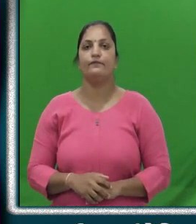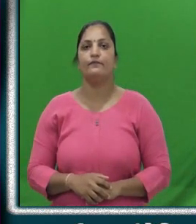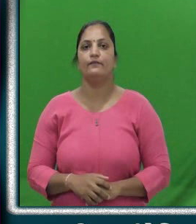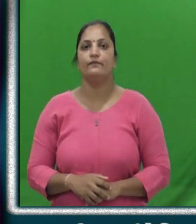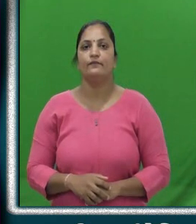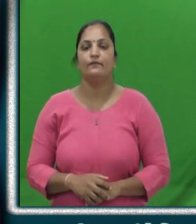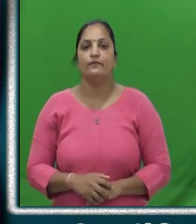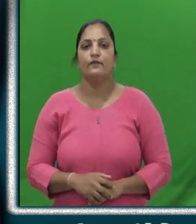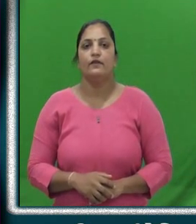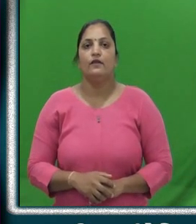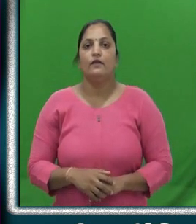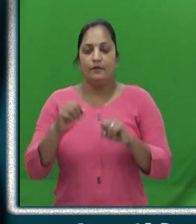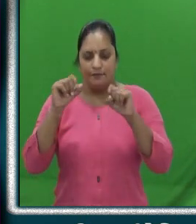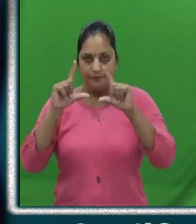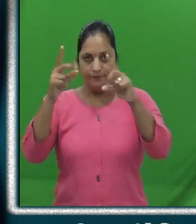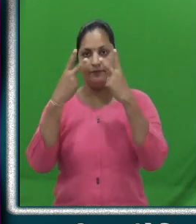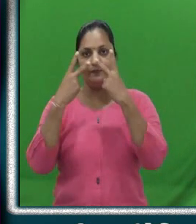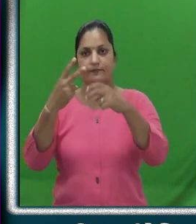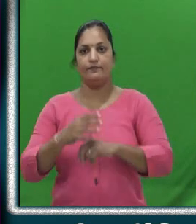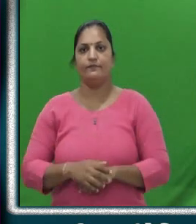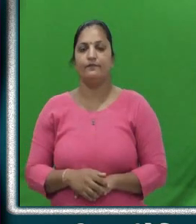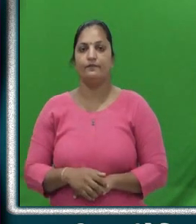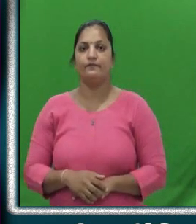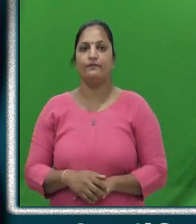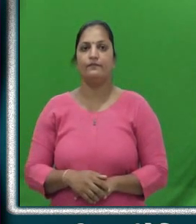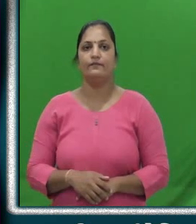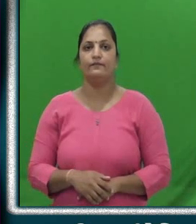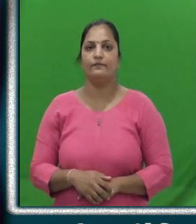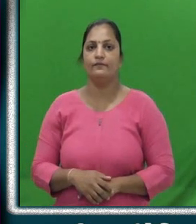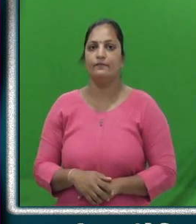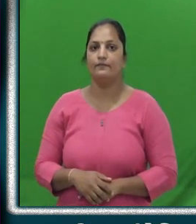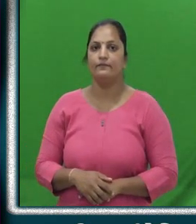Let's see his two pictures.